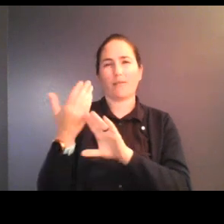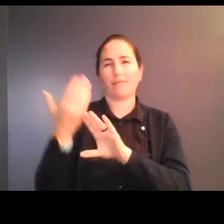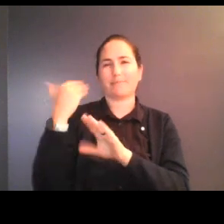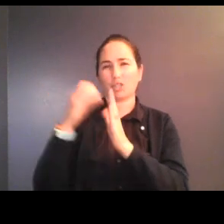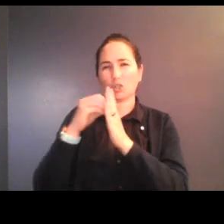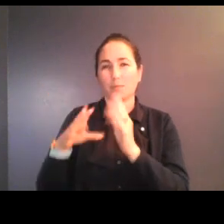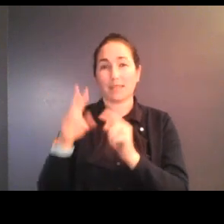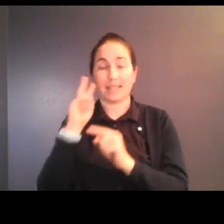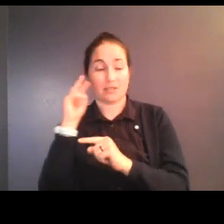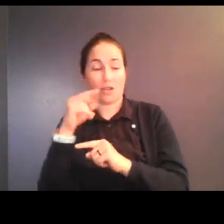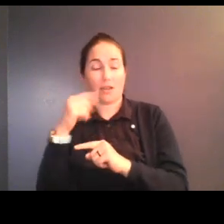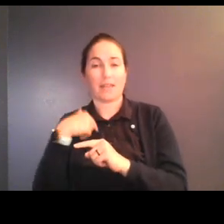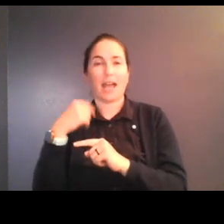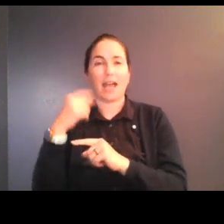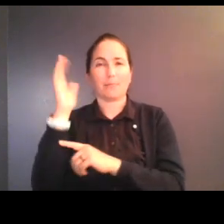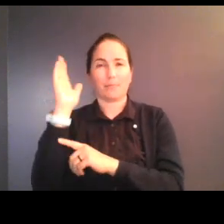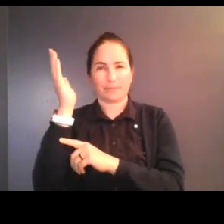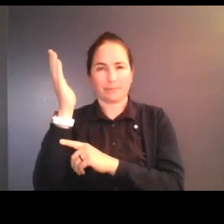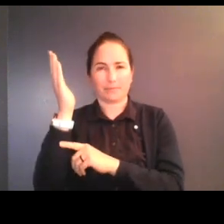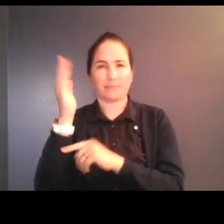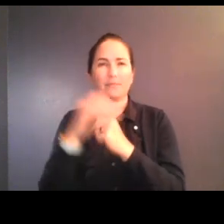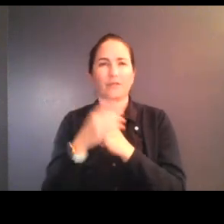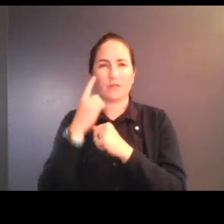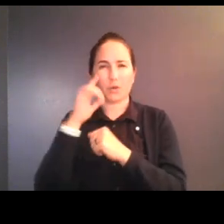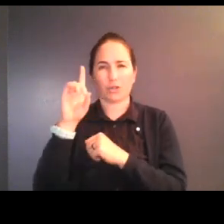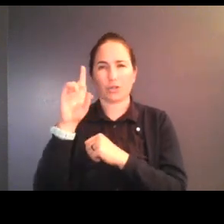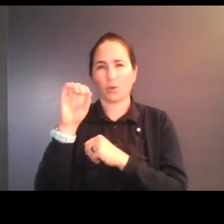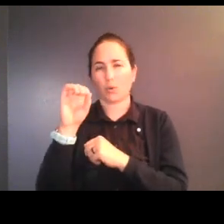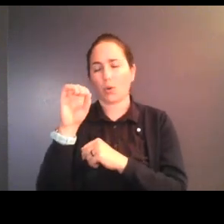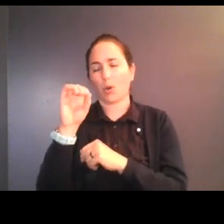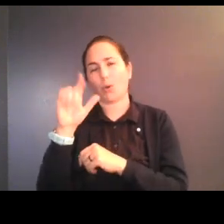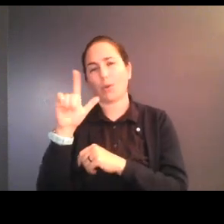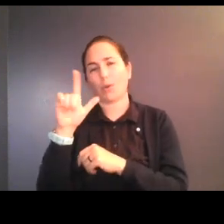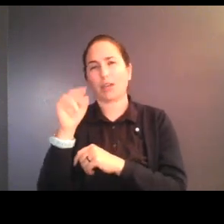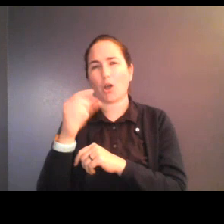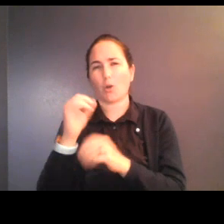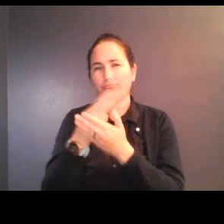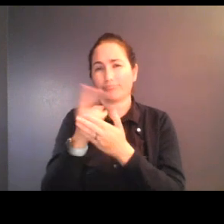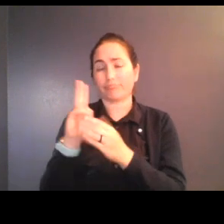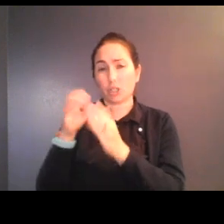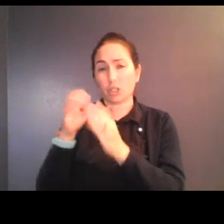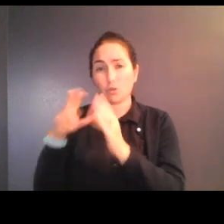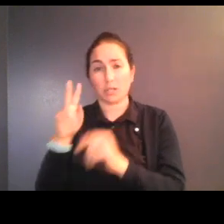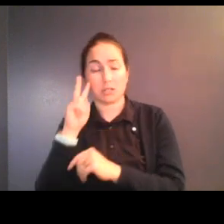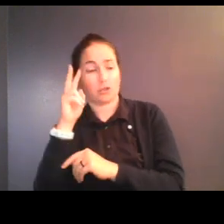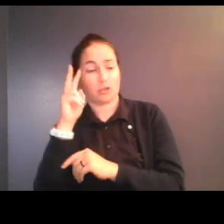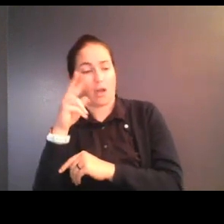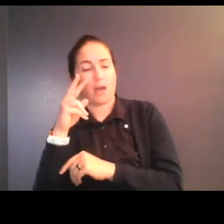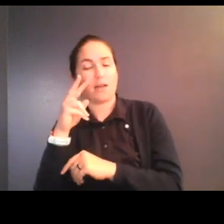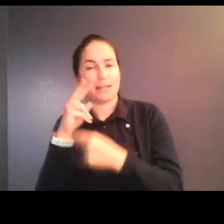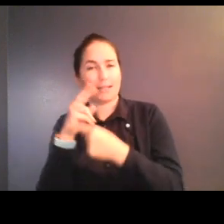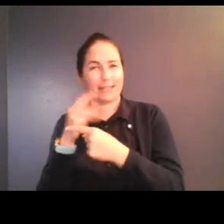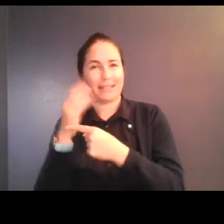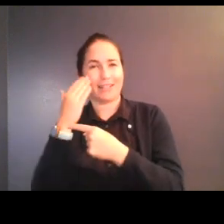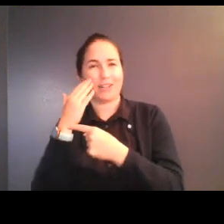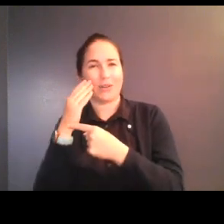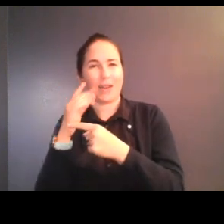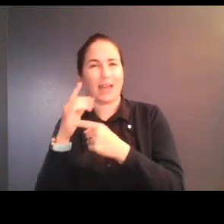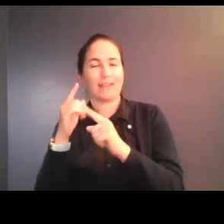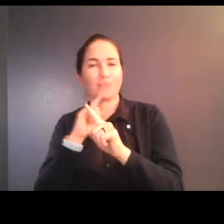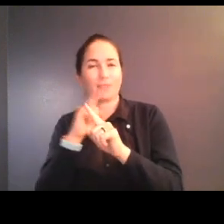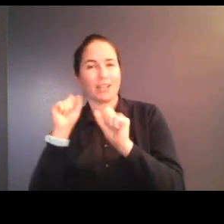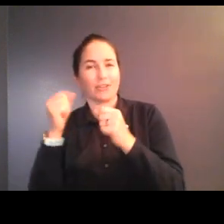see that I had given a presentation for Duolingo a couple weeks ago, and the student saw it, and he had a point of entry then to